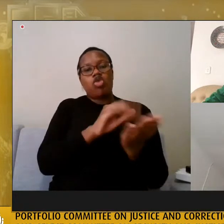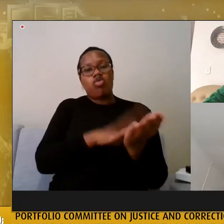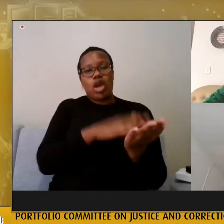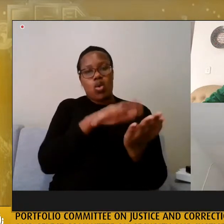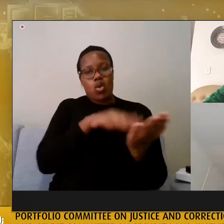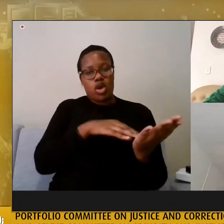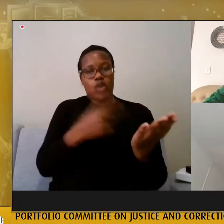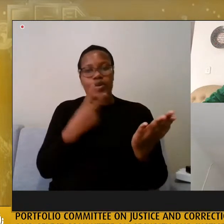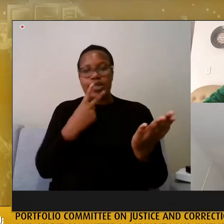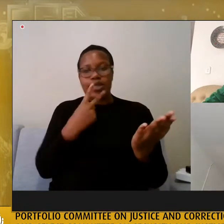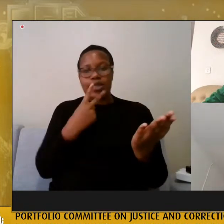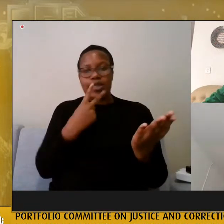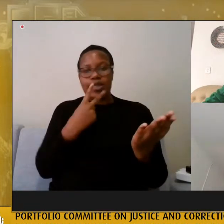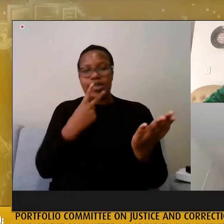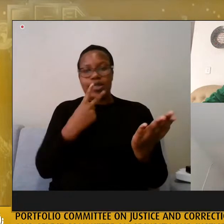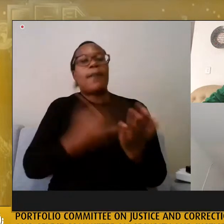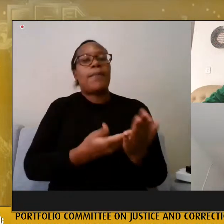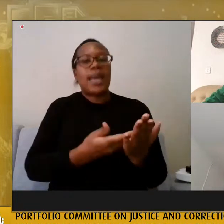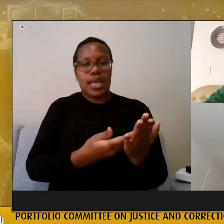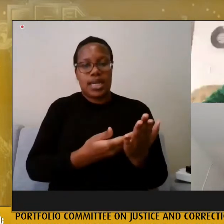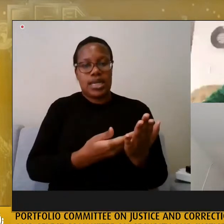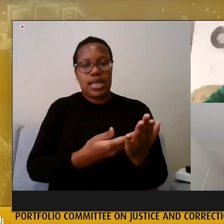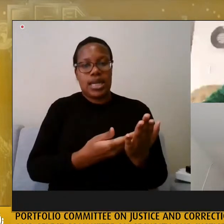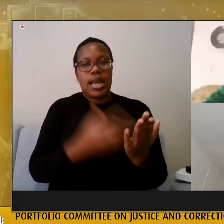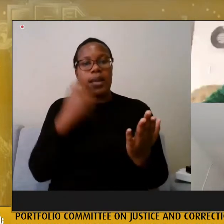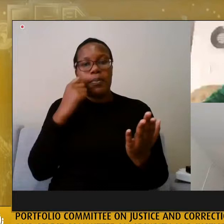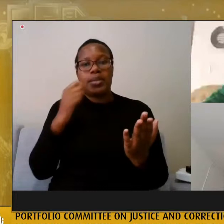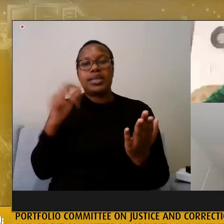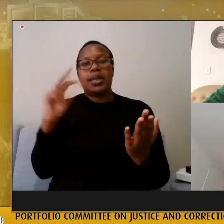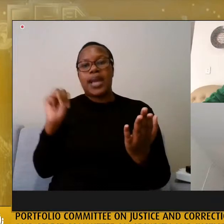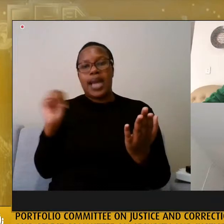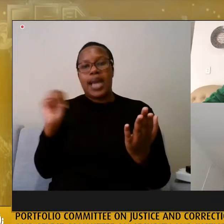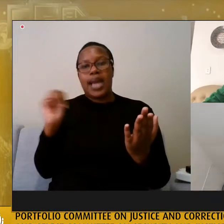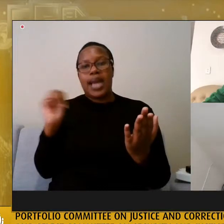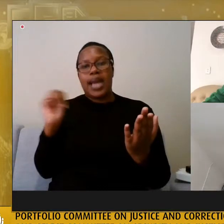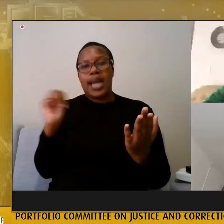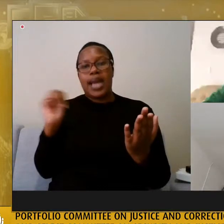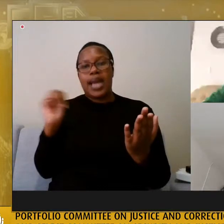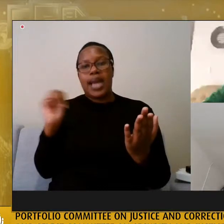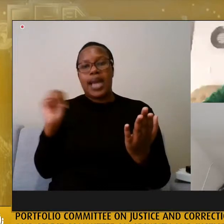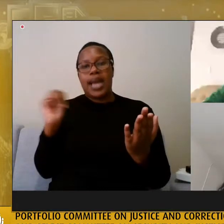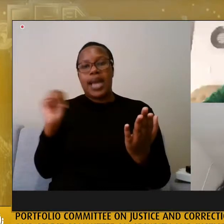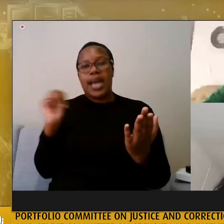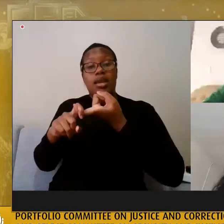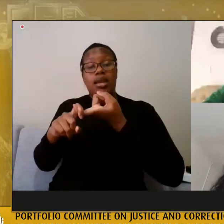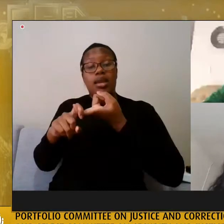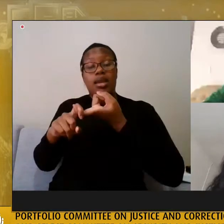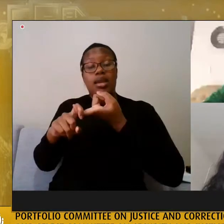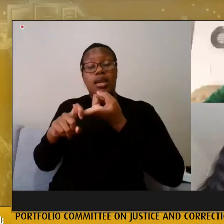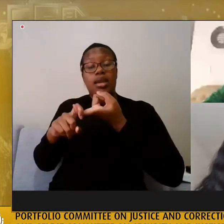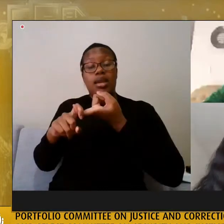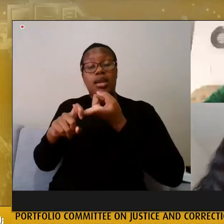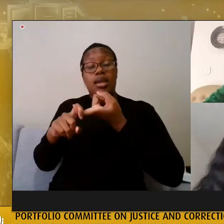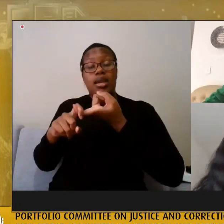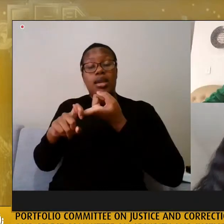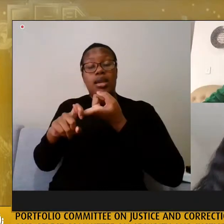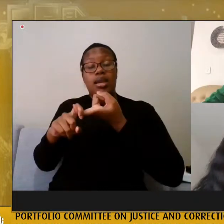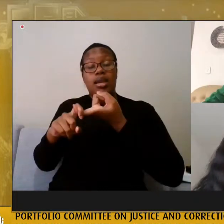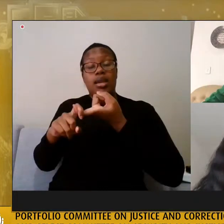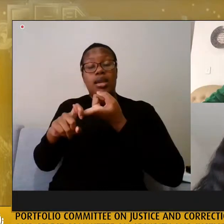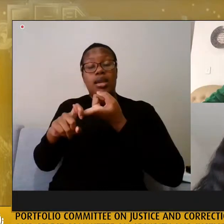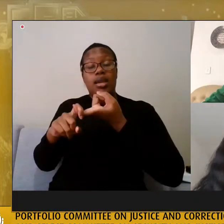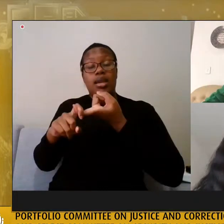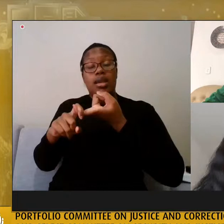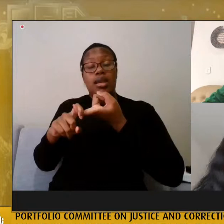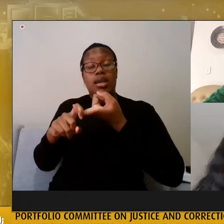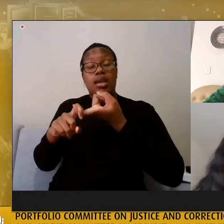not recommended that Mr. Eltim Kansi be suspended from office without remuneration. So we've not